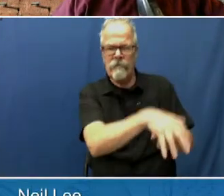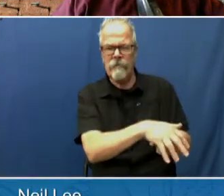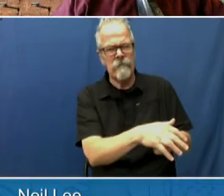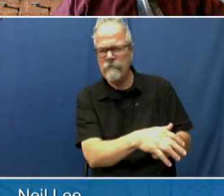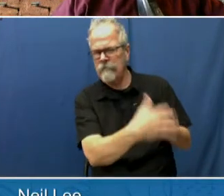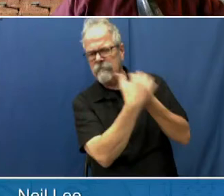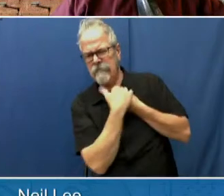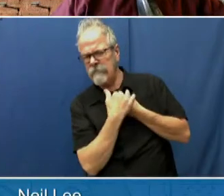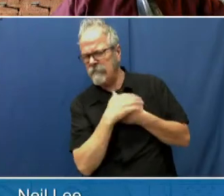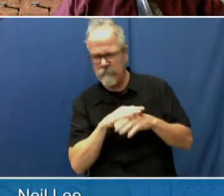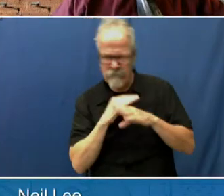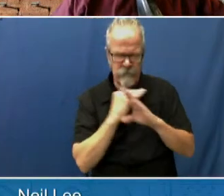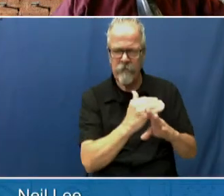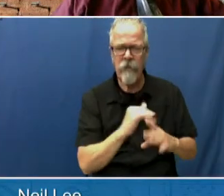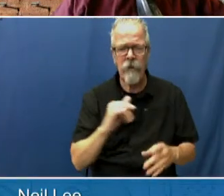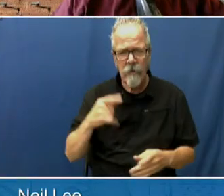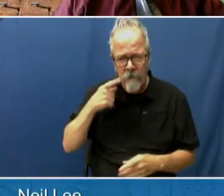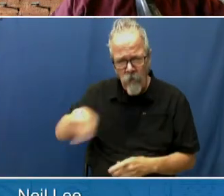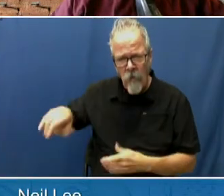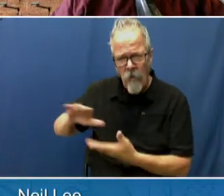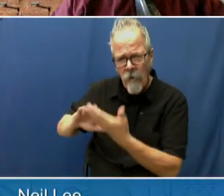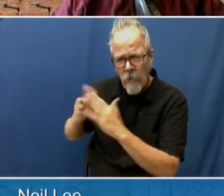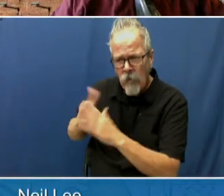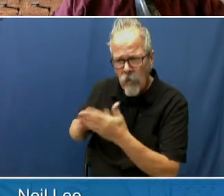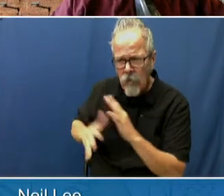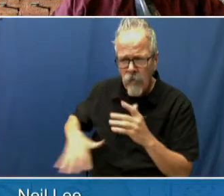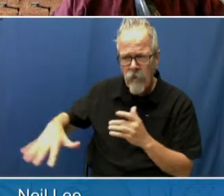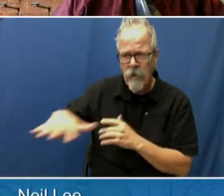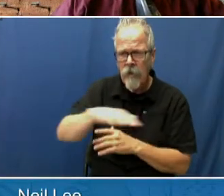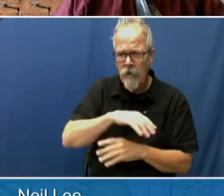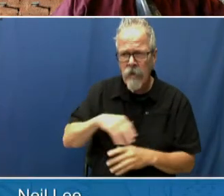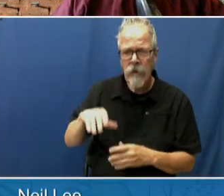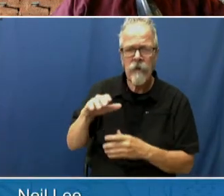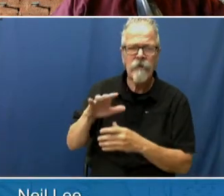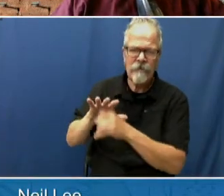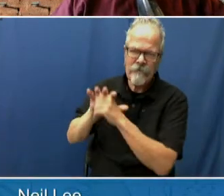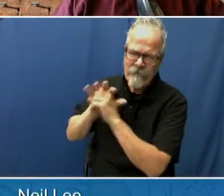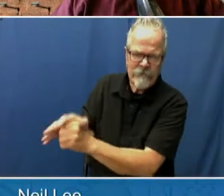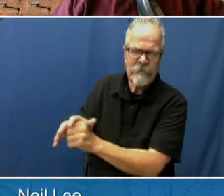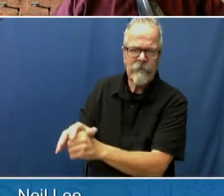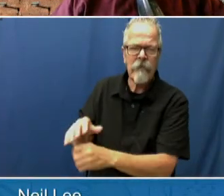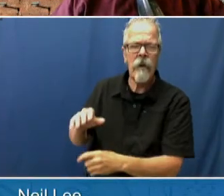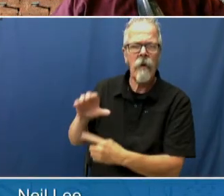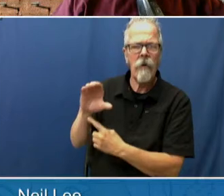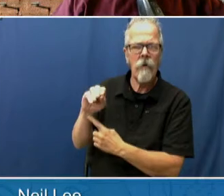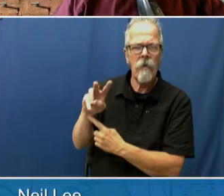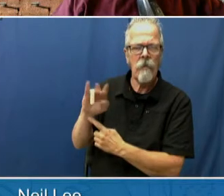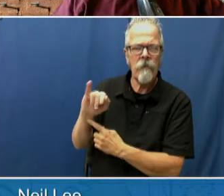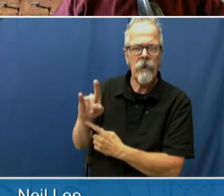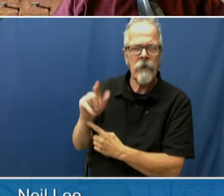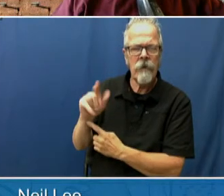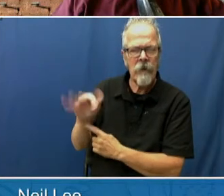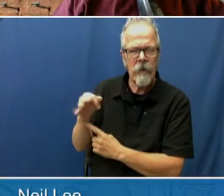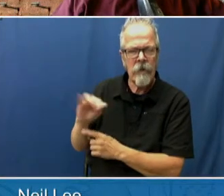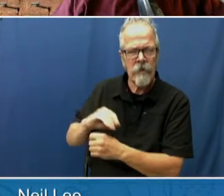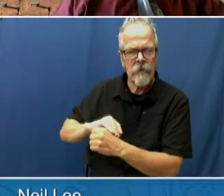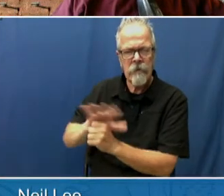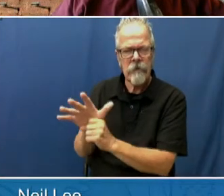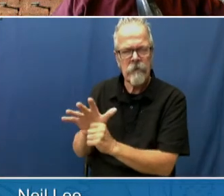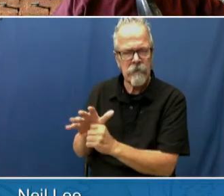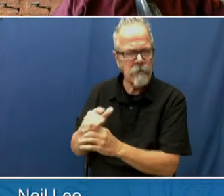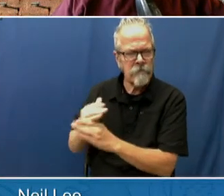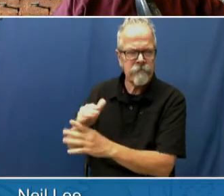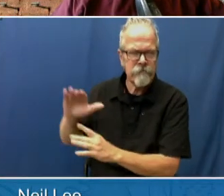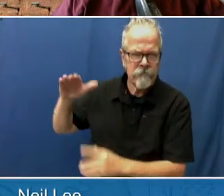stamp out COVID-19 as quickly as possible. Portland CCBA is a traditional